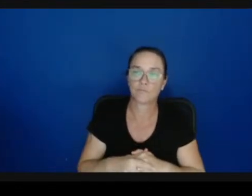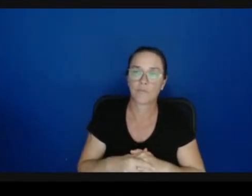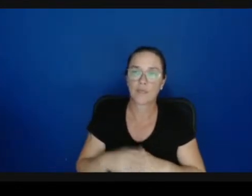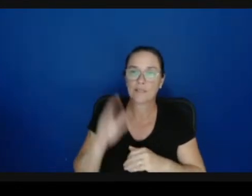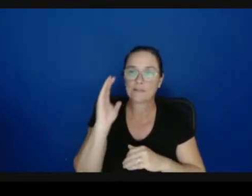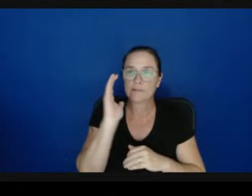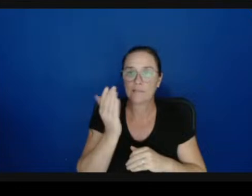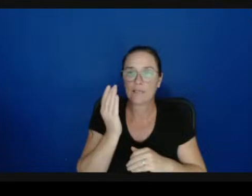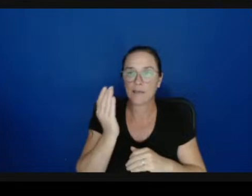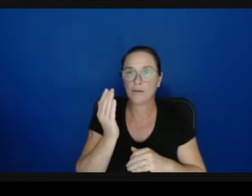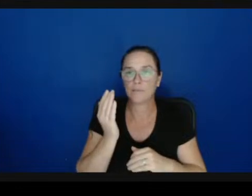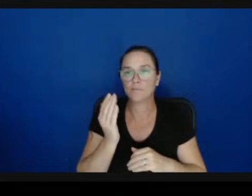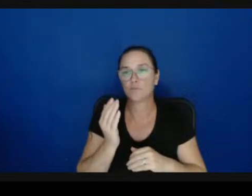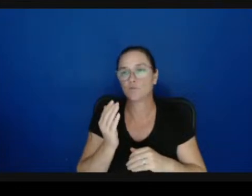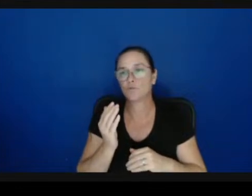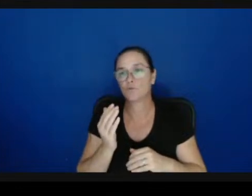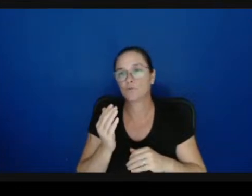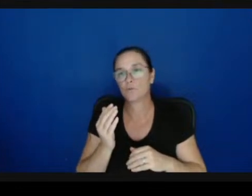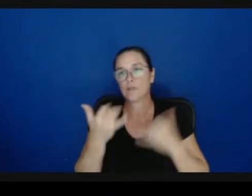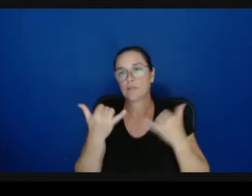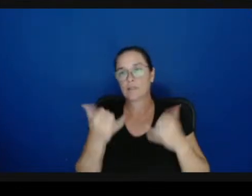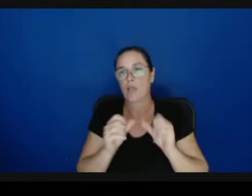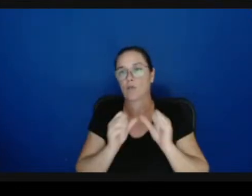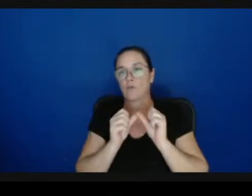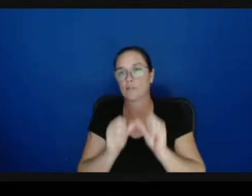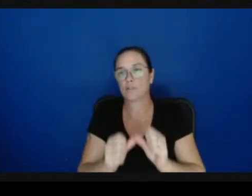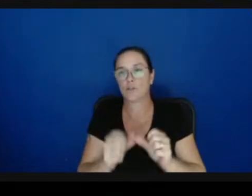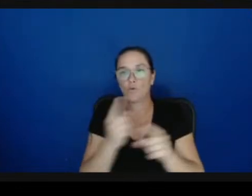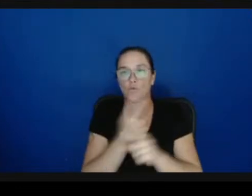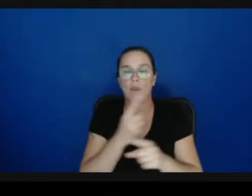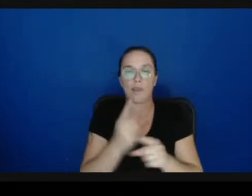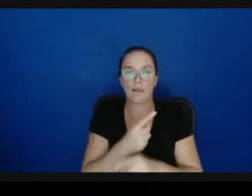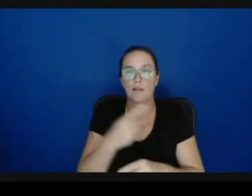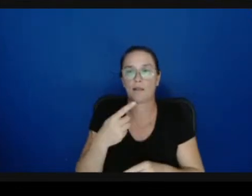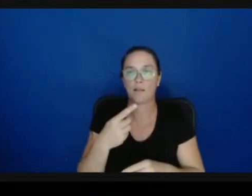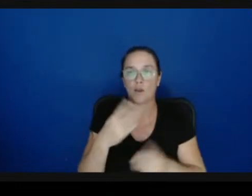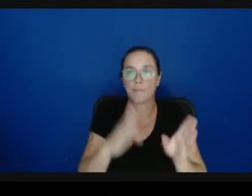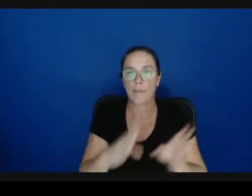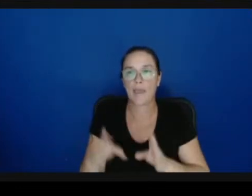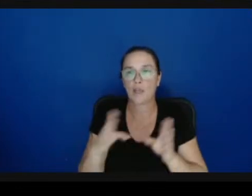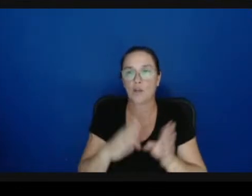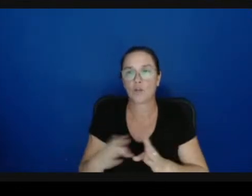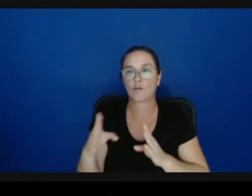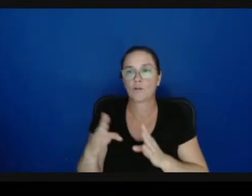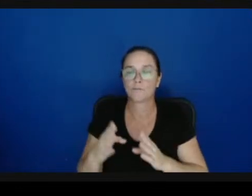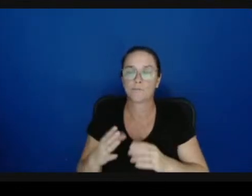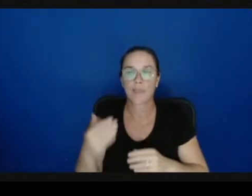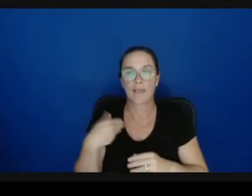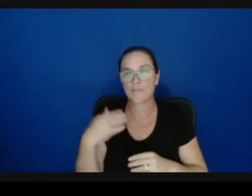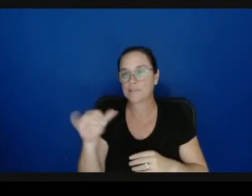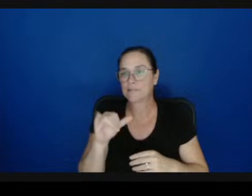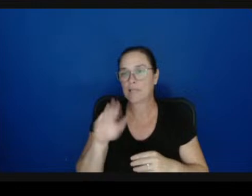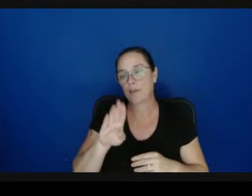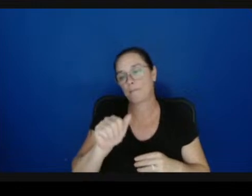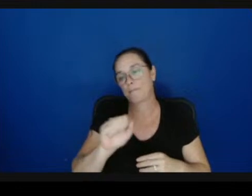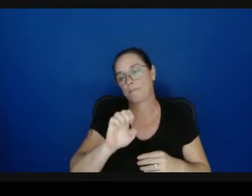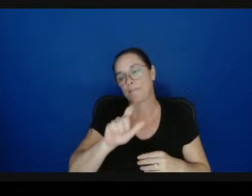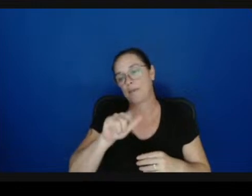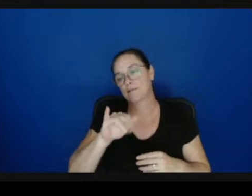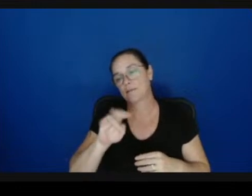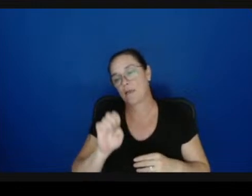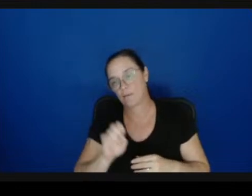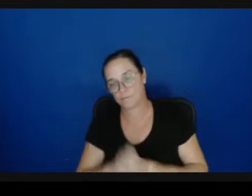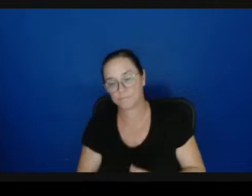have resumed its regular pattern, right? It does look almost like rain because it's resumed the exact same baseline that it had before right there. So that's interesting to